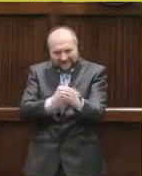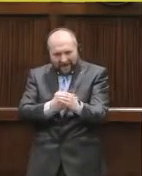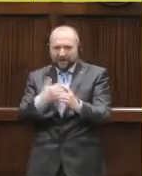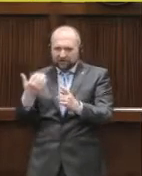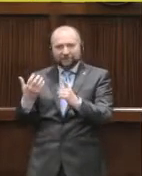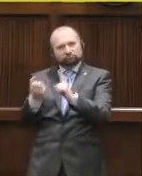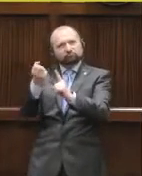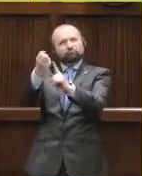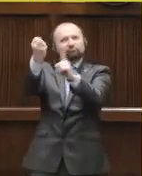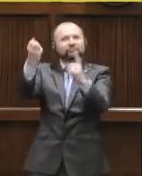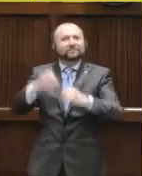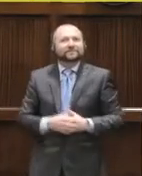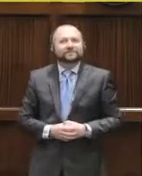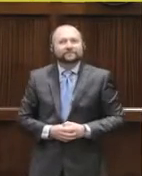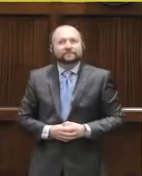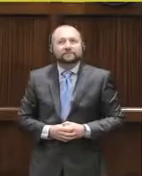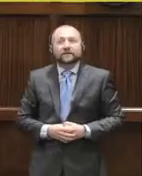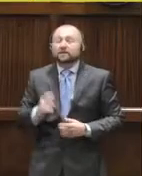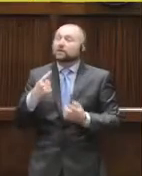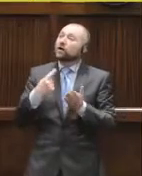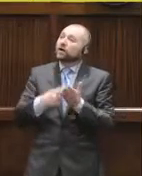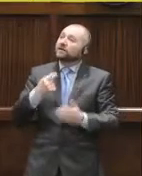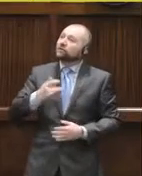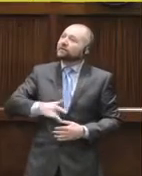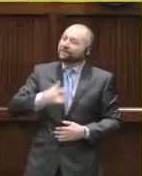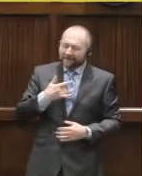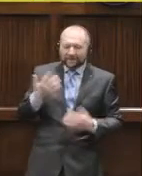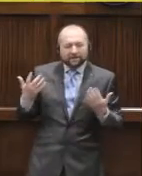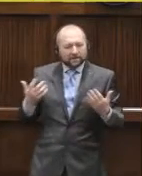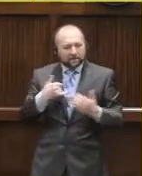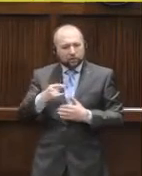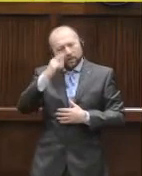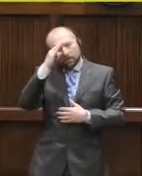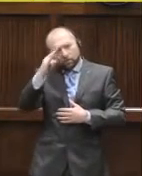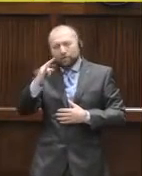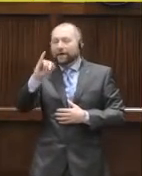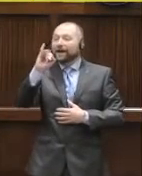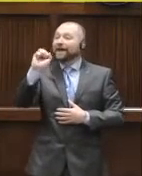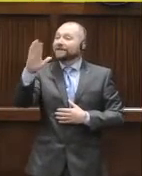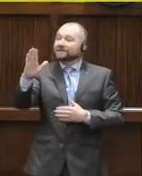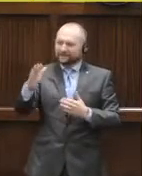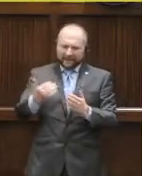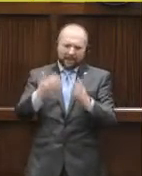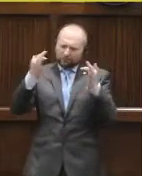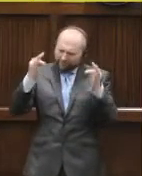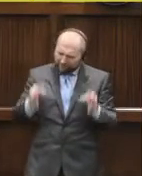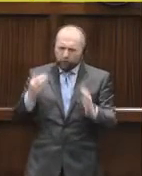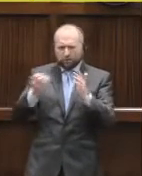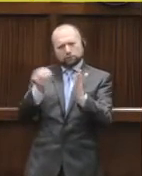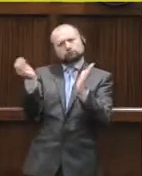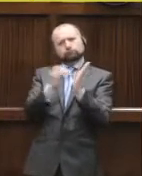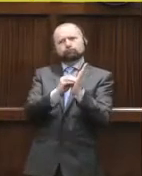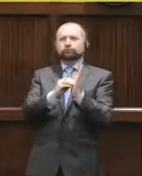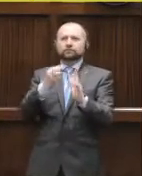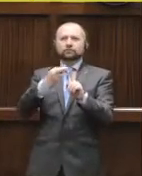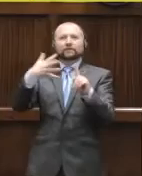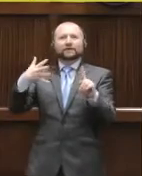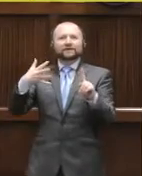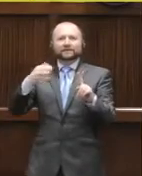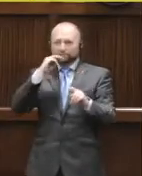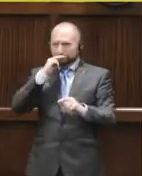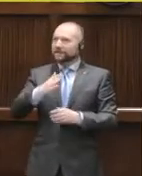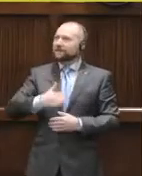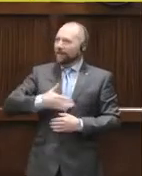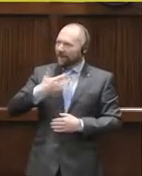What I particularly hope is that providing official recognition of the language, it will transform the lives of deaf people,